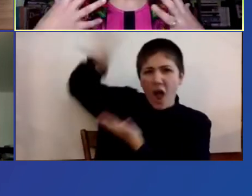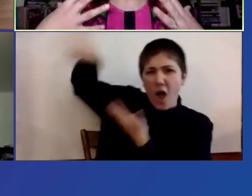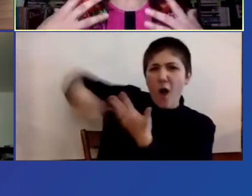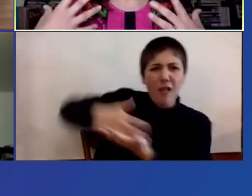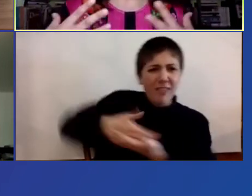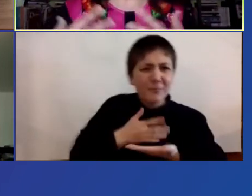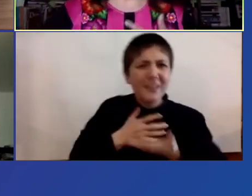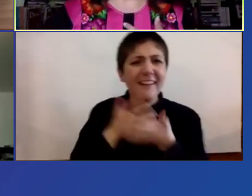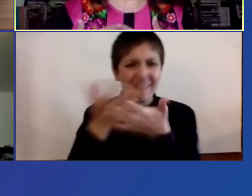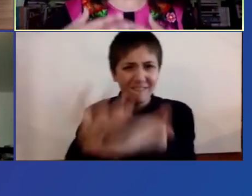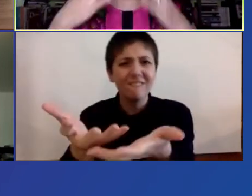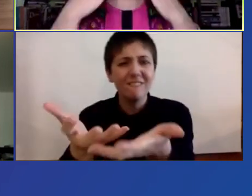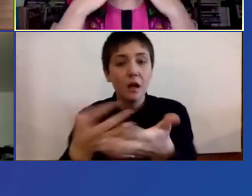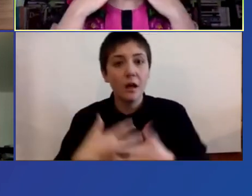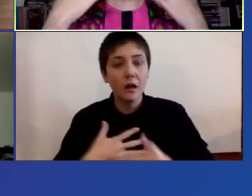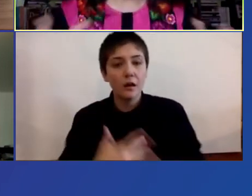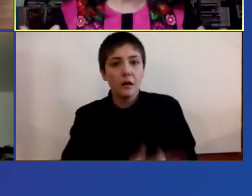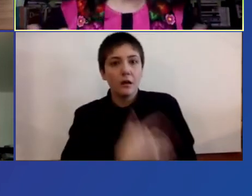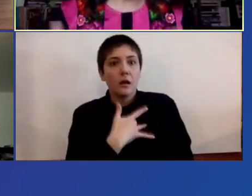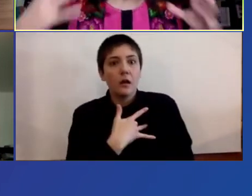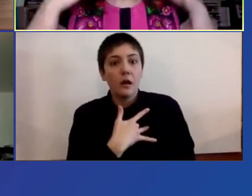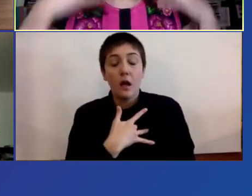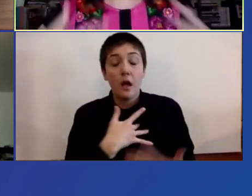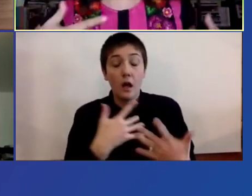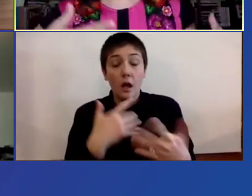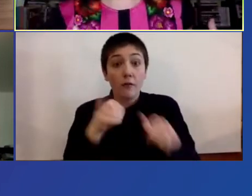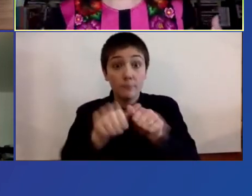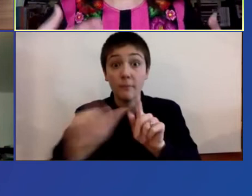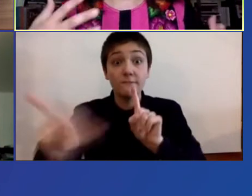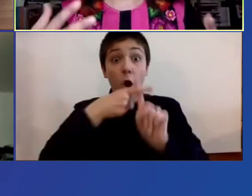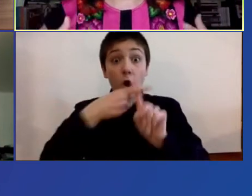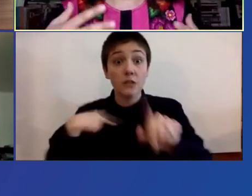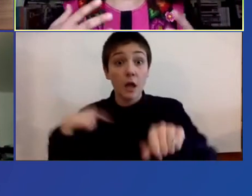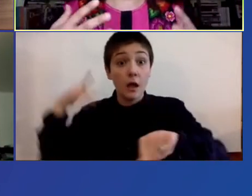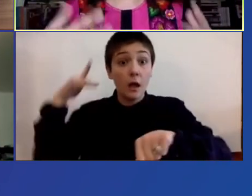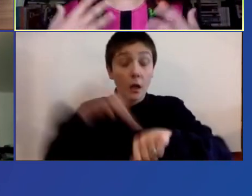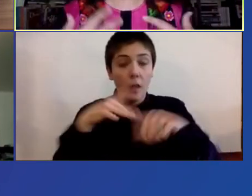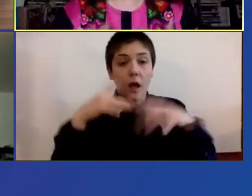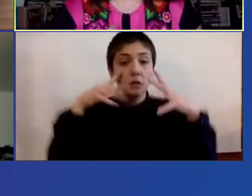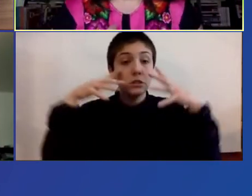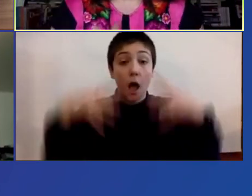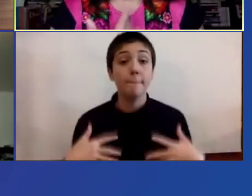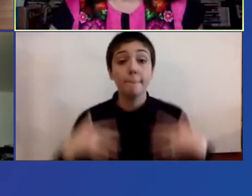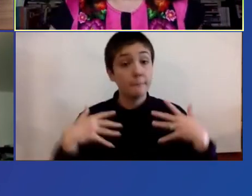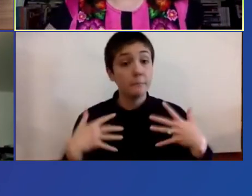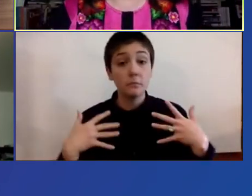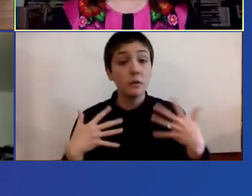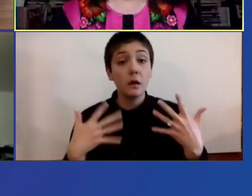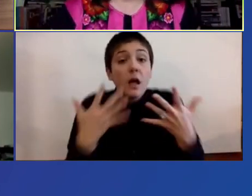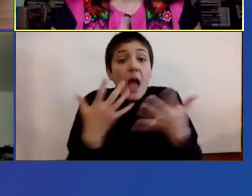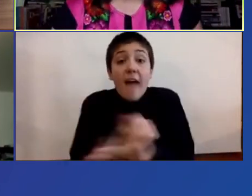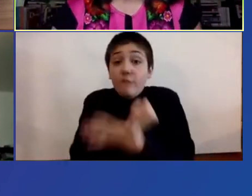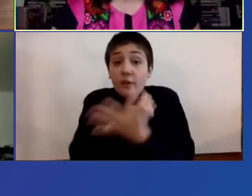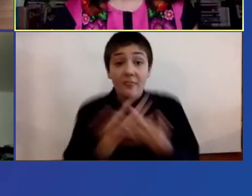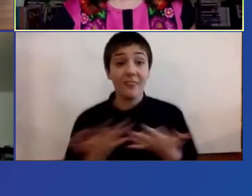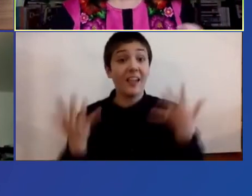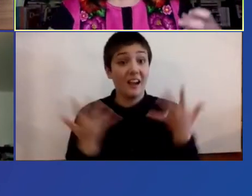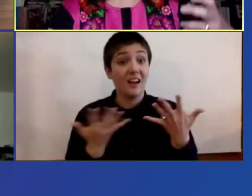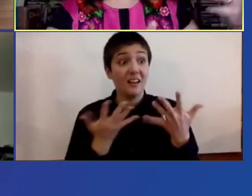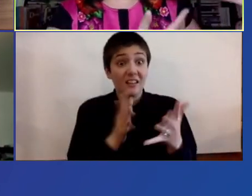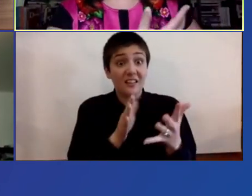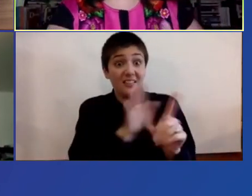And I remember the first time I went, I was sobbing nonstop, because I was like, this is everything this person has, the